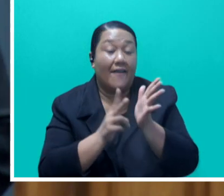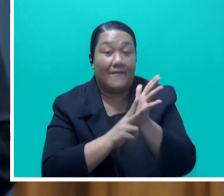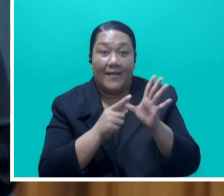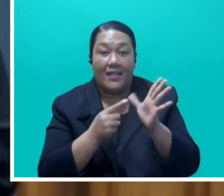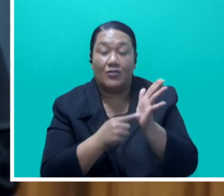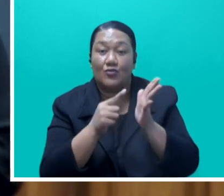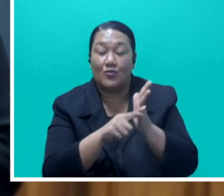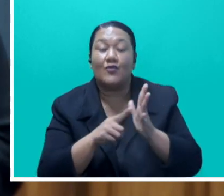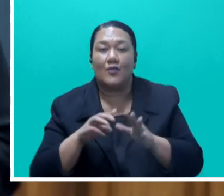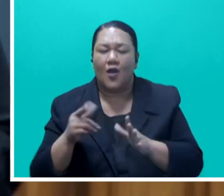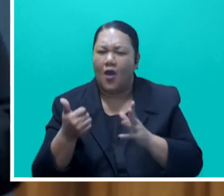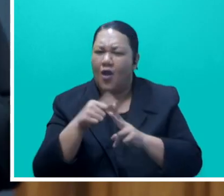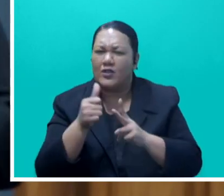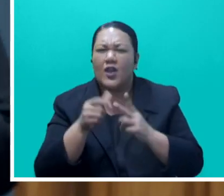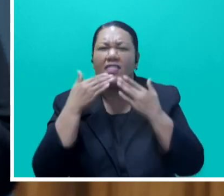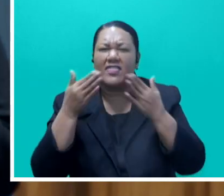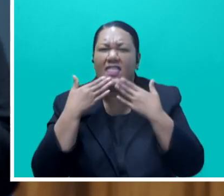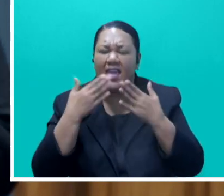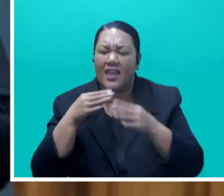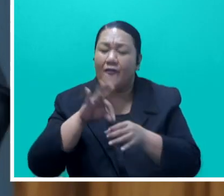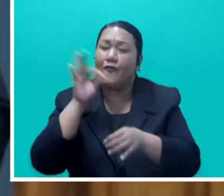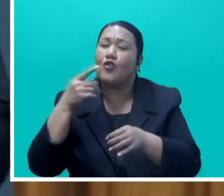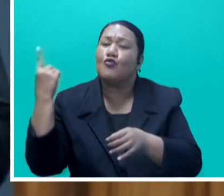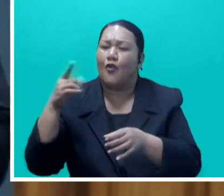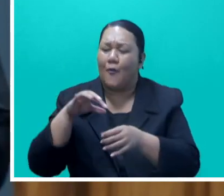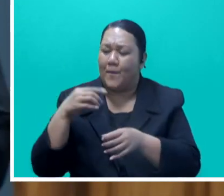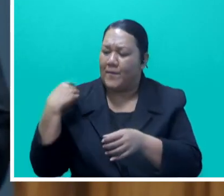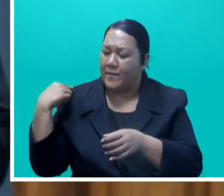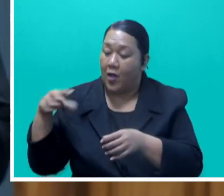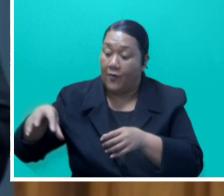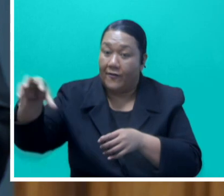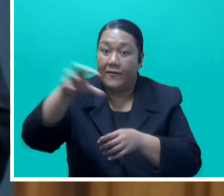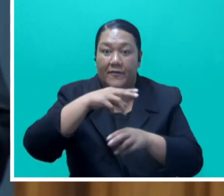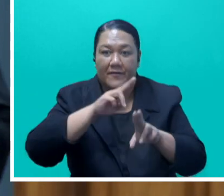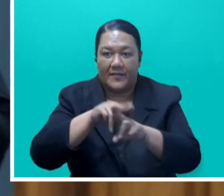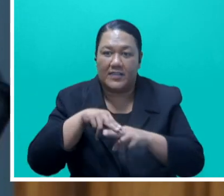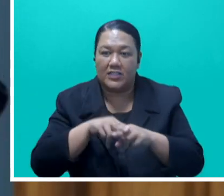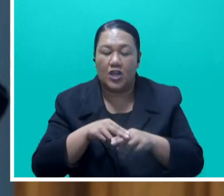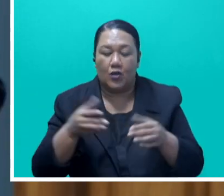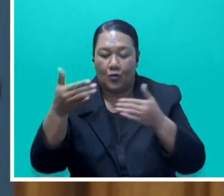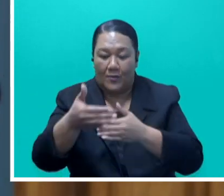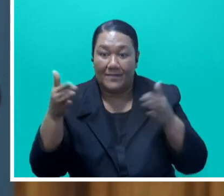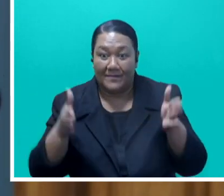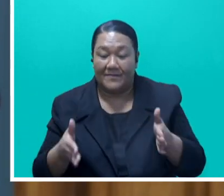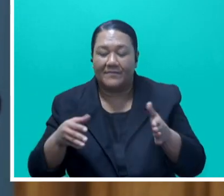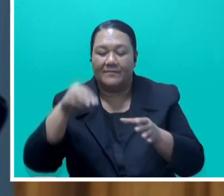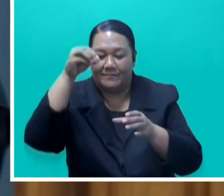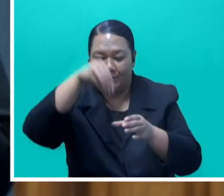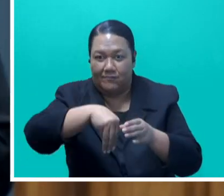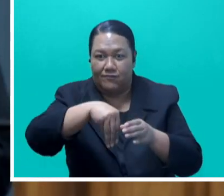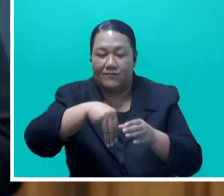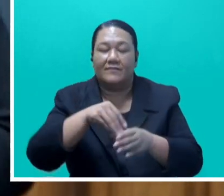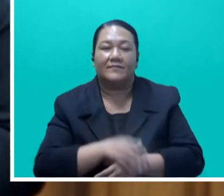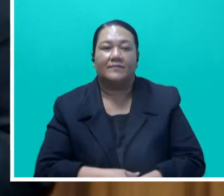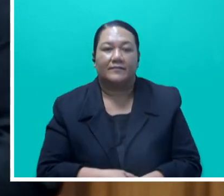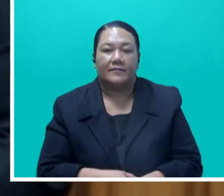my voters from all across Fiji and those who voted for me through postal ballot. I thank you all sincerely.